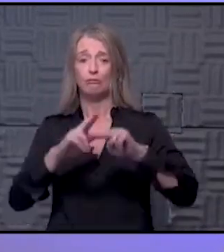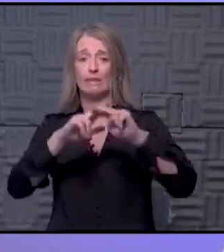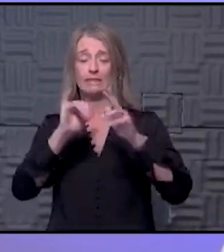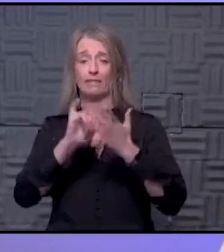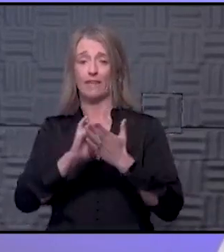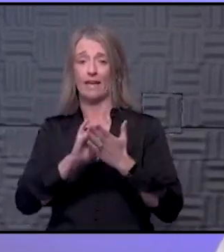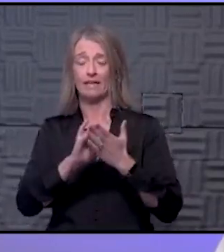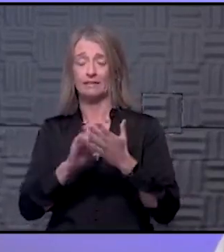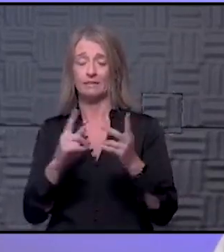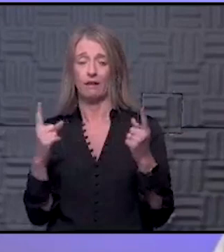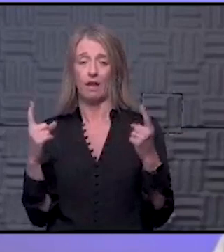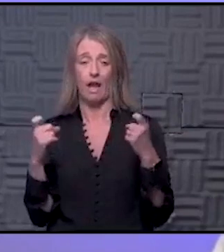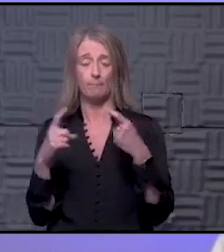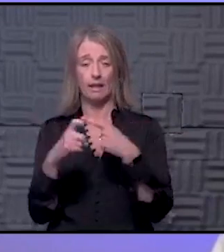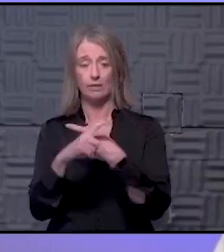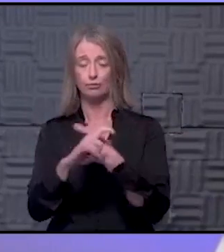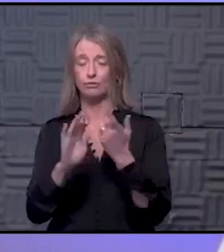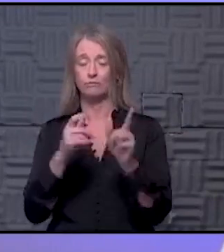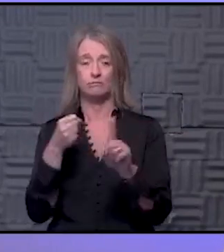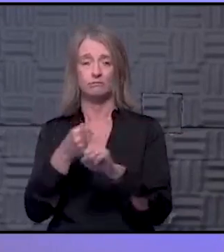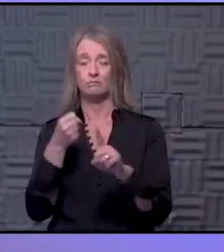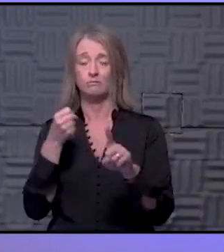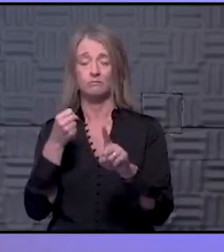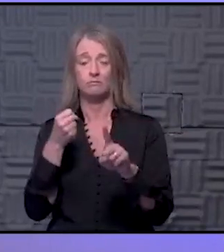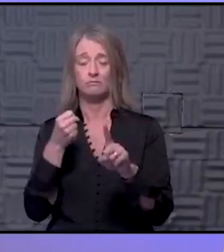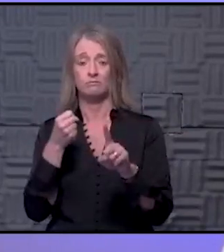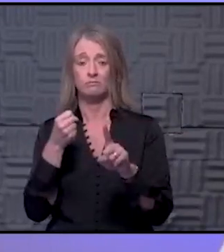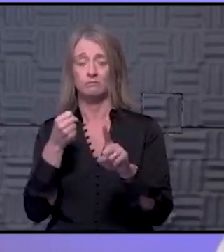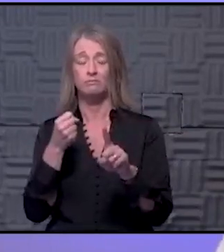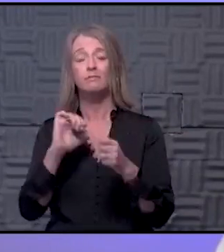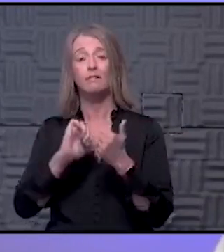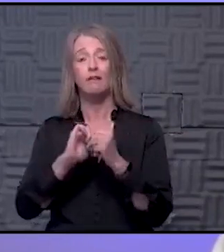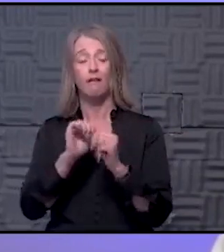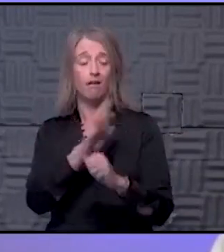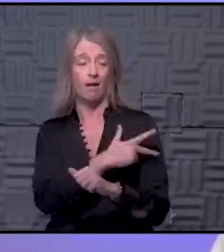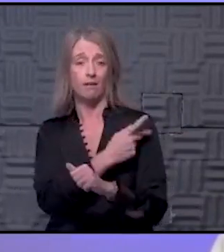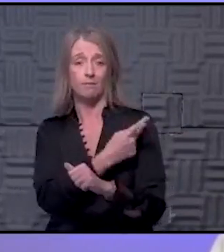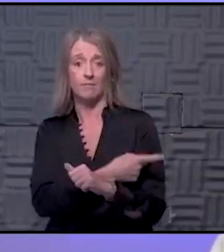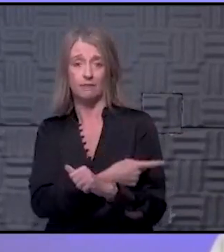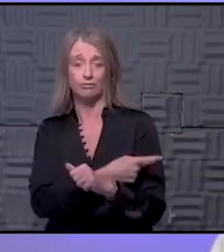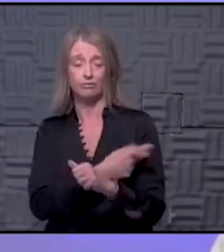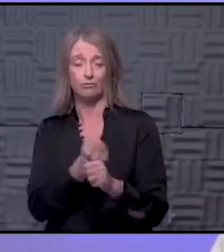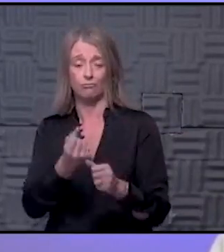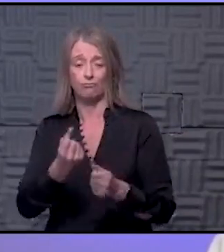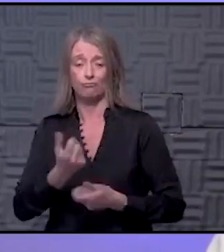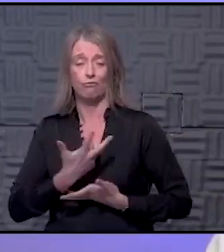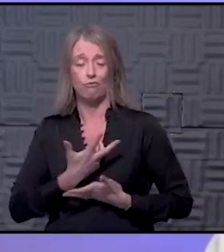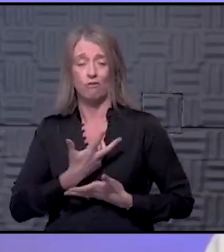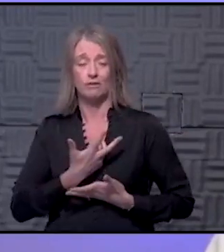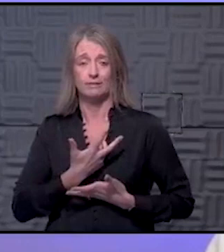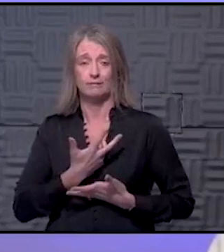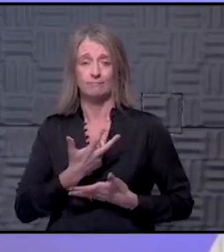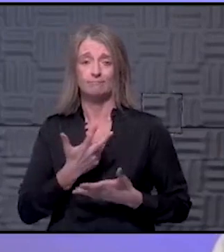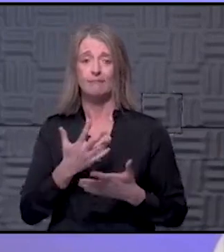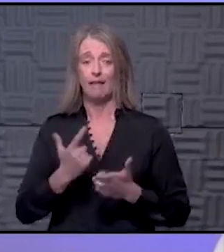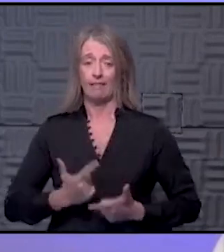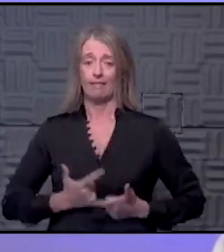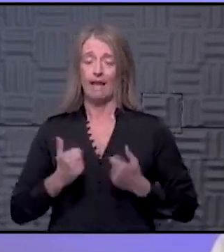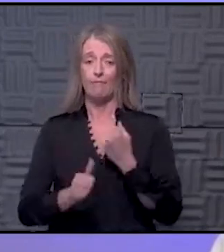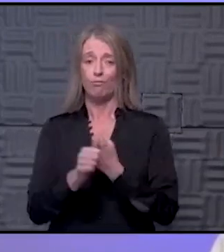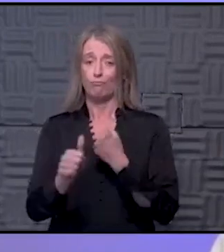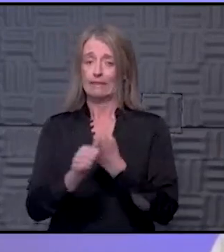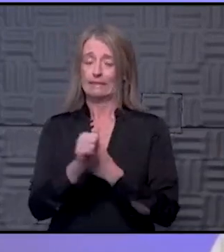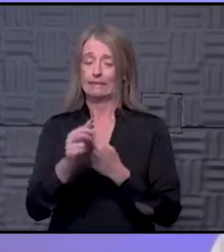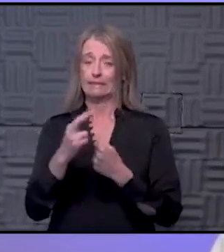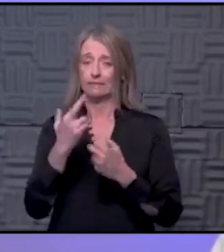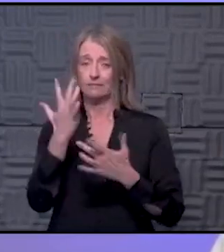antibodies, which causes complications, and that causes a lot of impact on the patients and causes life-threatening